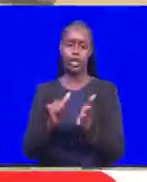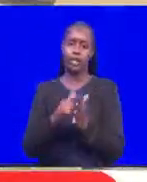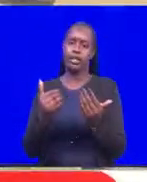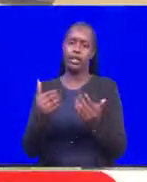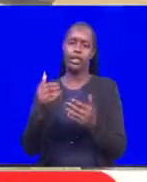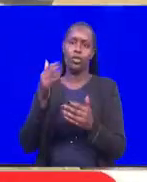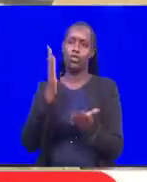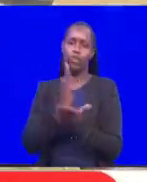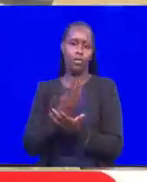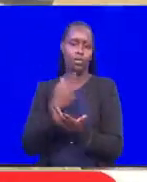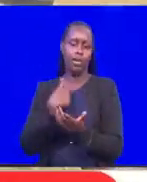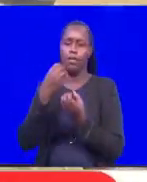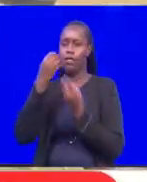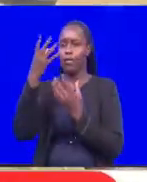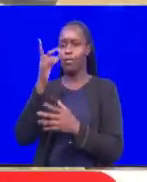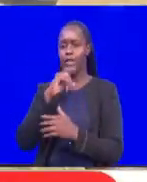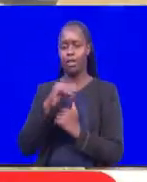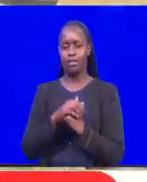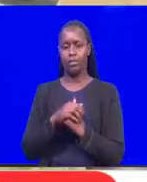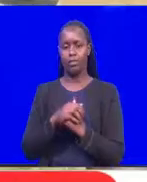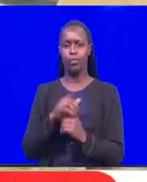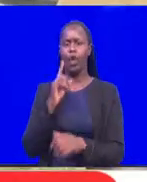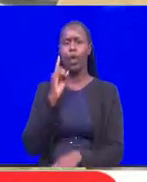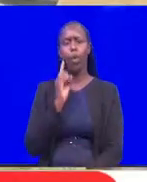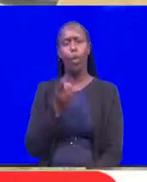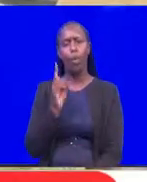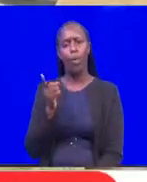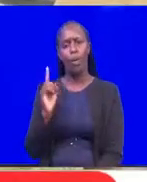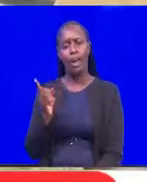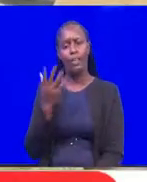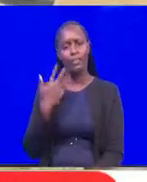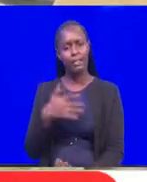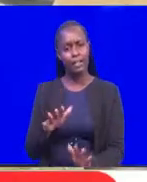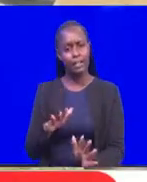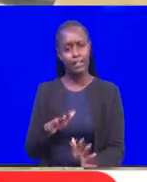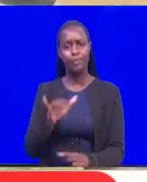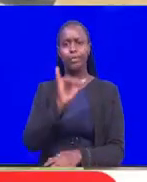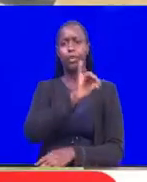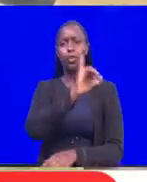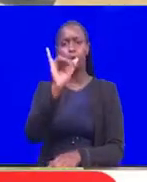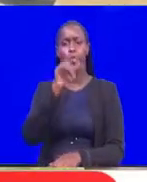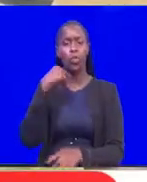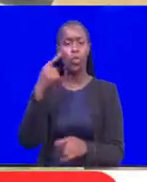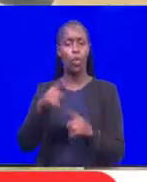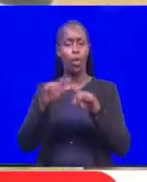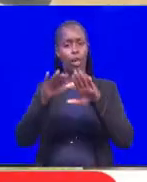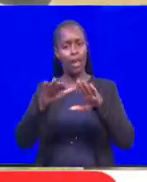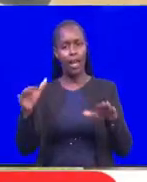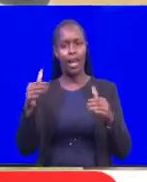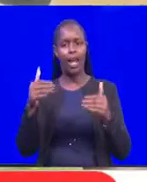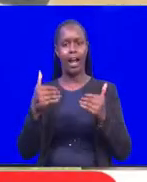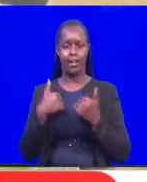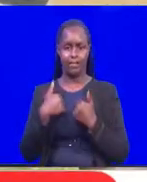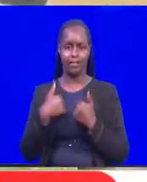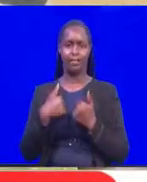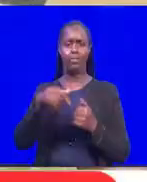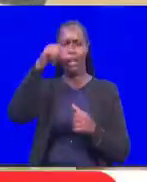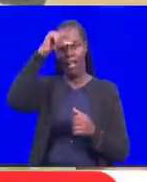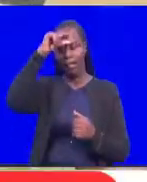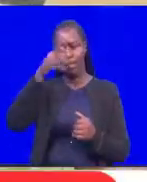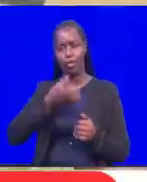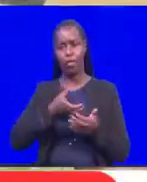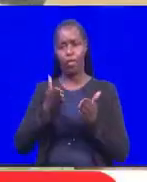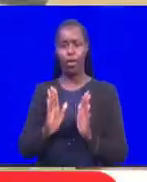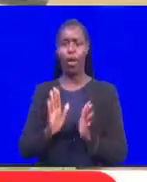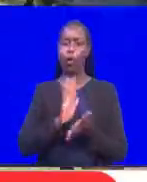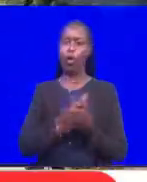Kutoa onyo kwa watu ambao wameweza kunyakua shamba za serikali, manyumba ya serikali, tafadhali bila pingamizi, bila kuwa na rapsha